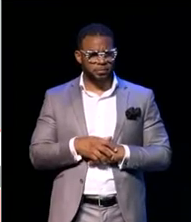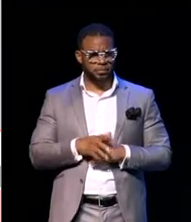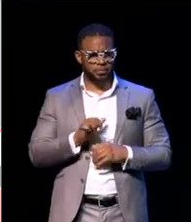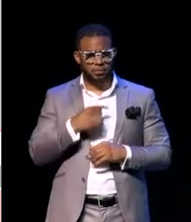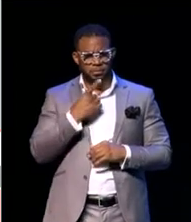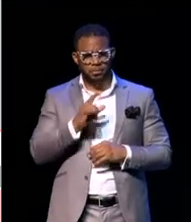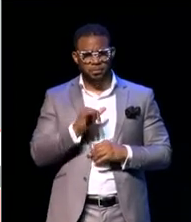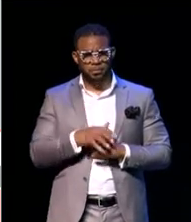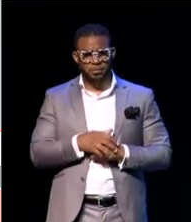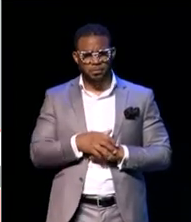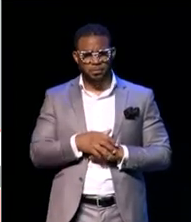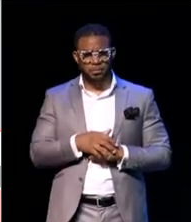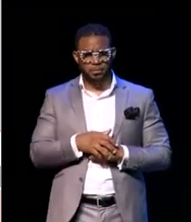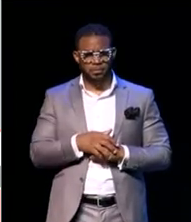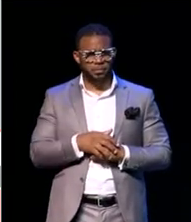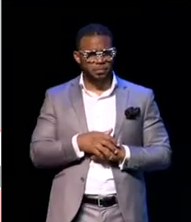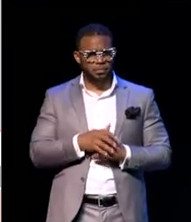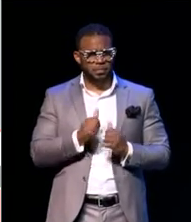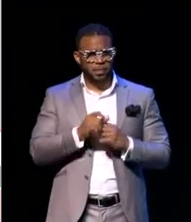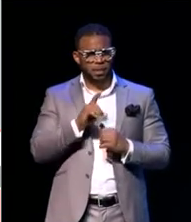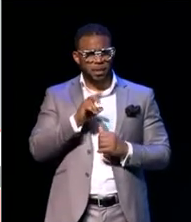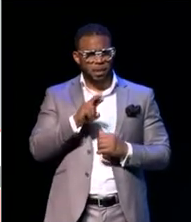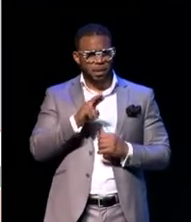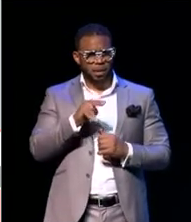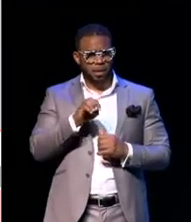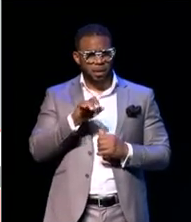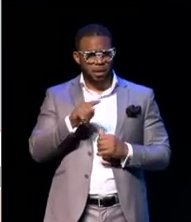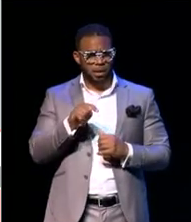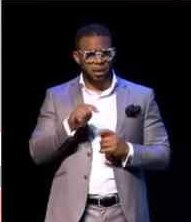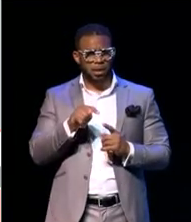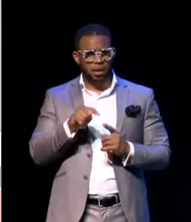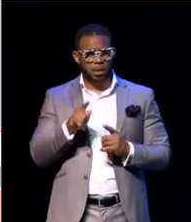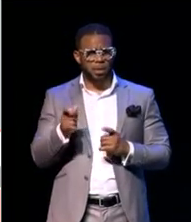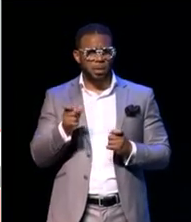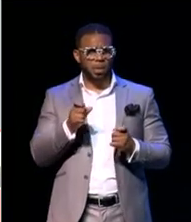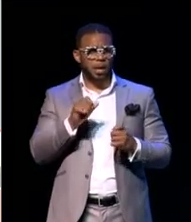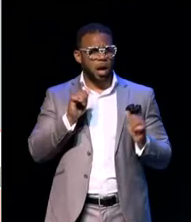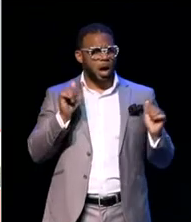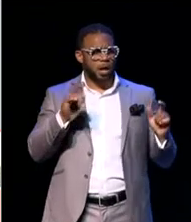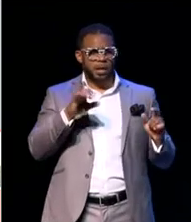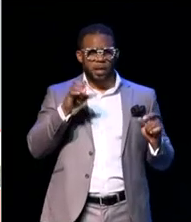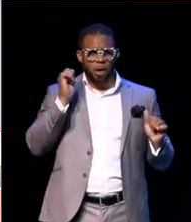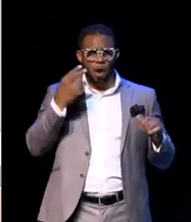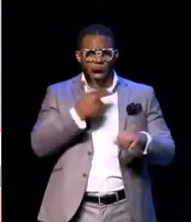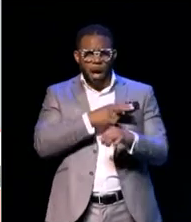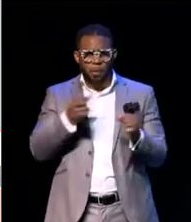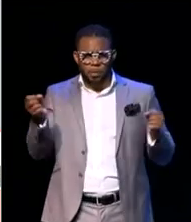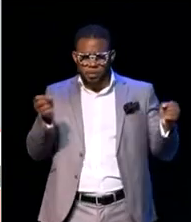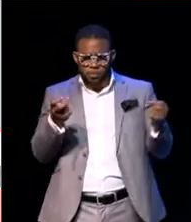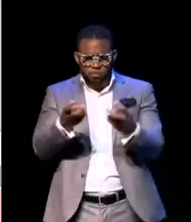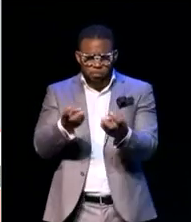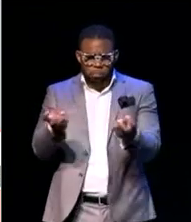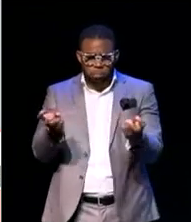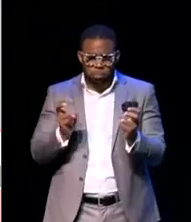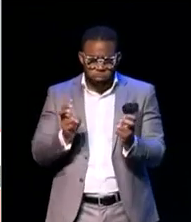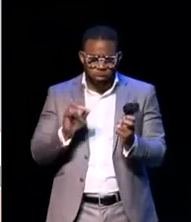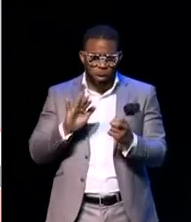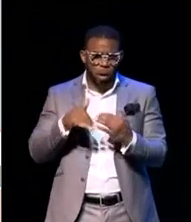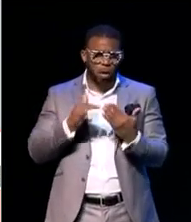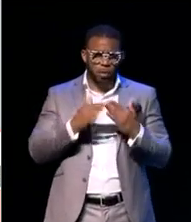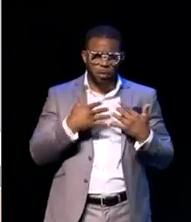was with Dr. Nesbitt, would bring the CEOs of all the hospitals together and all the community